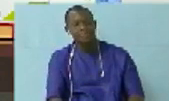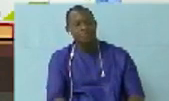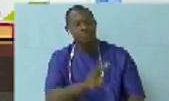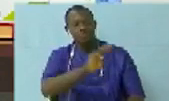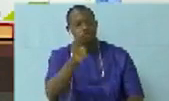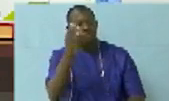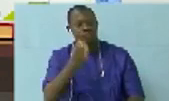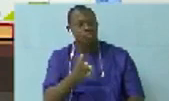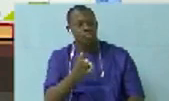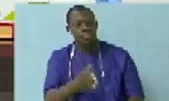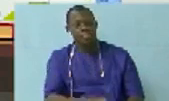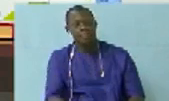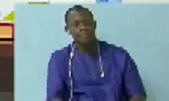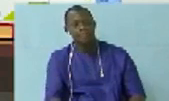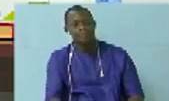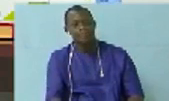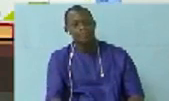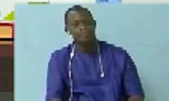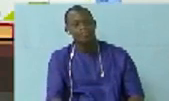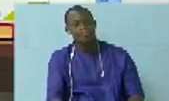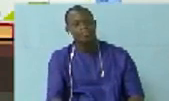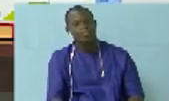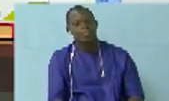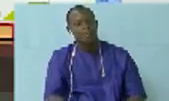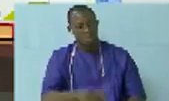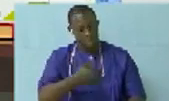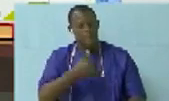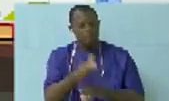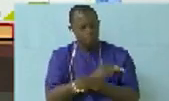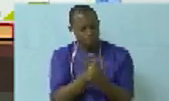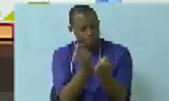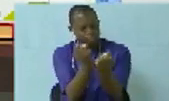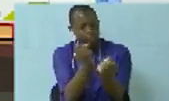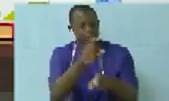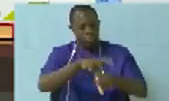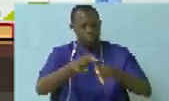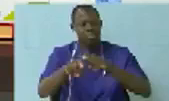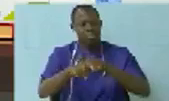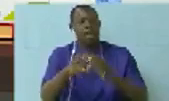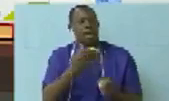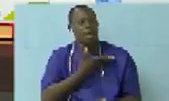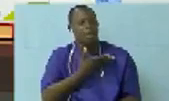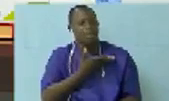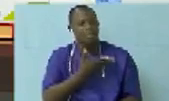true. Toyante. I was handcuffed.